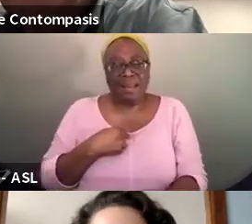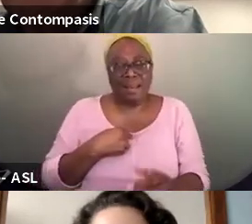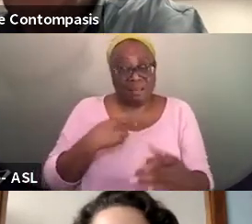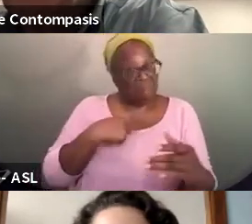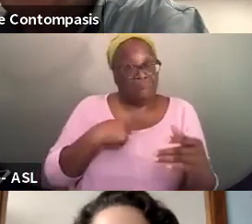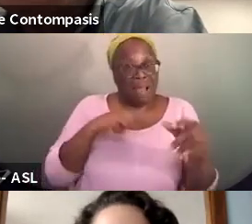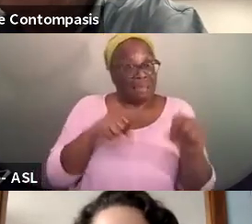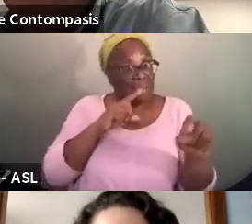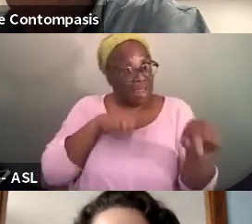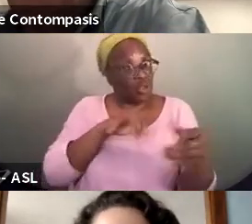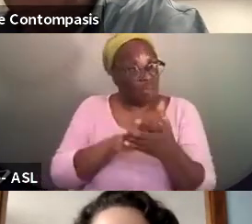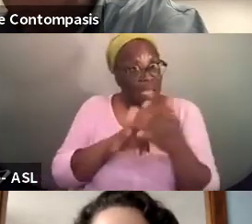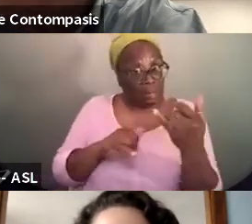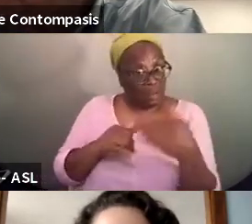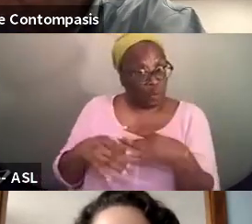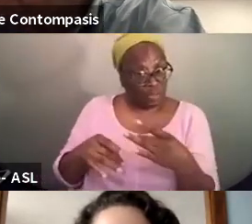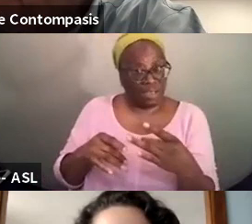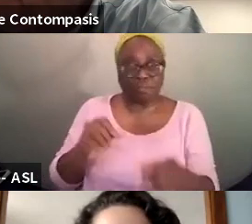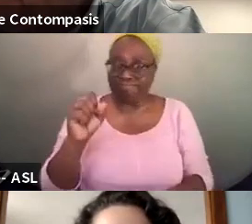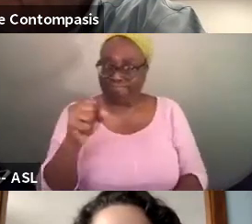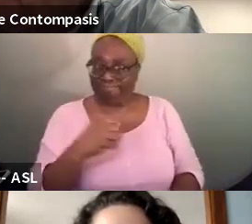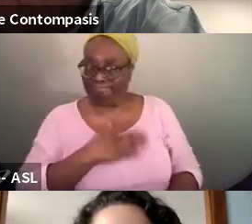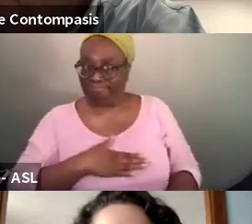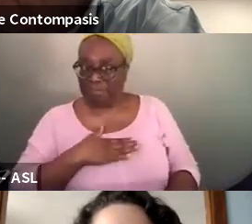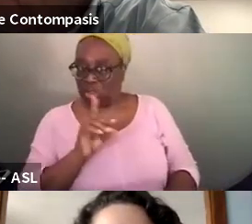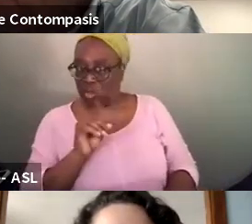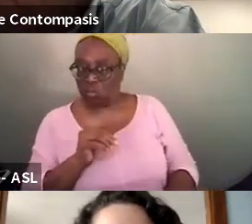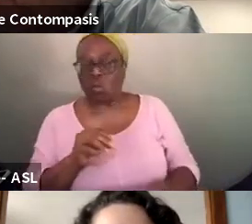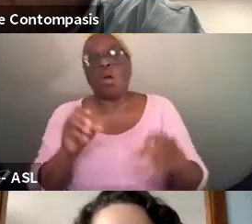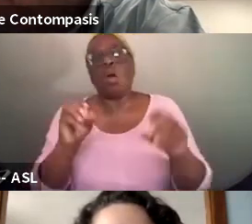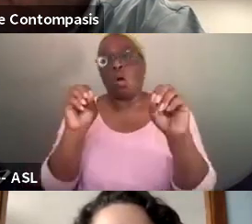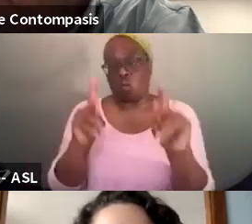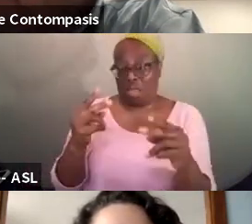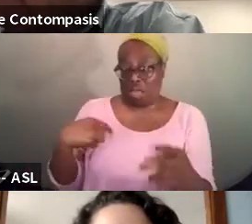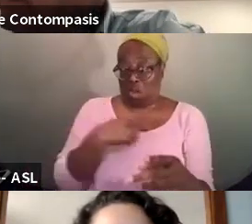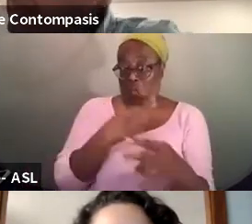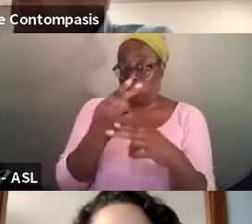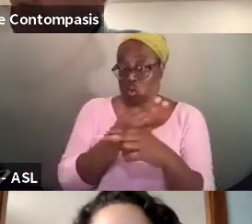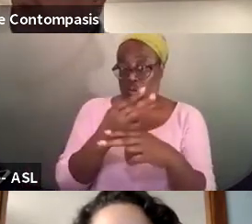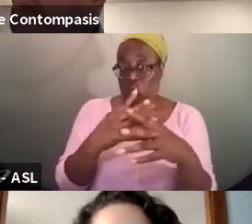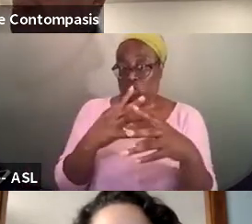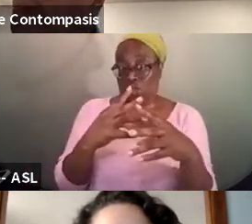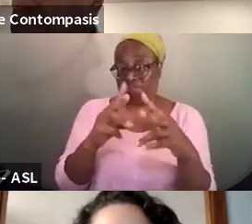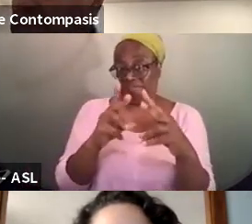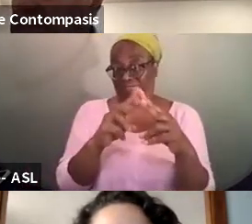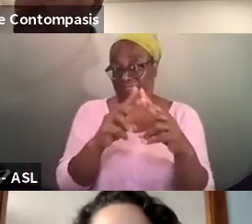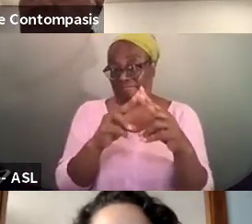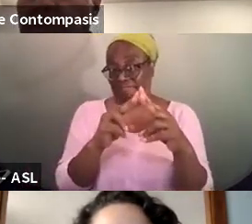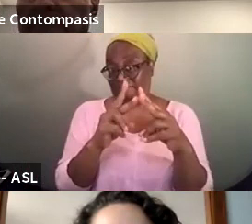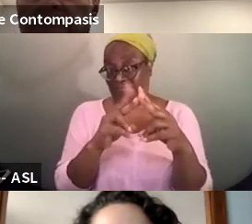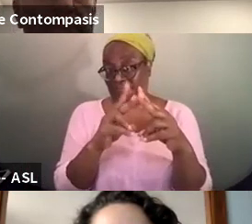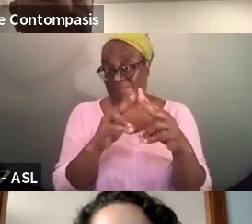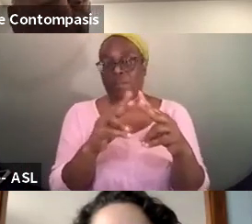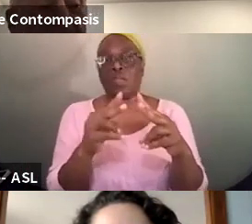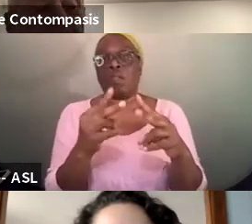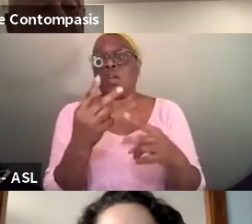like. Sure, please do. So we used the combination of the